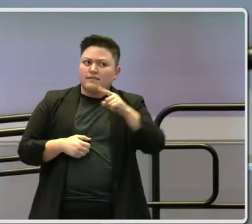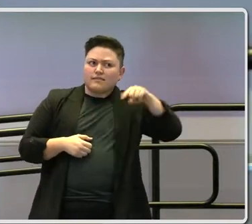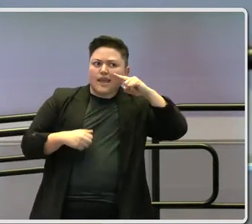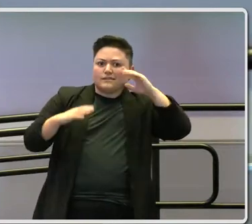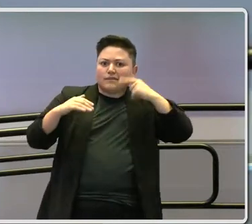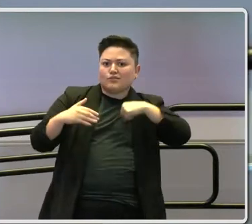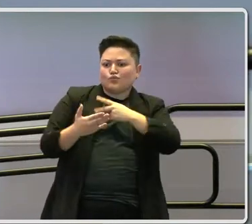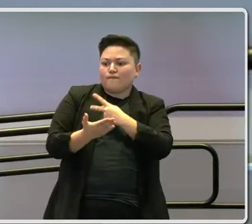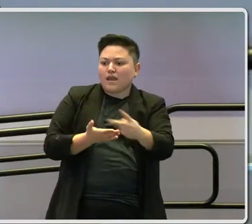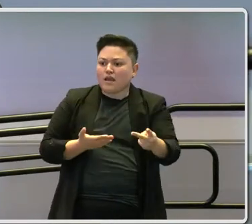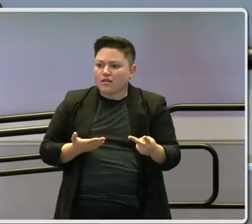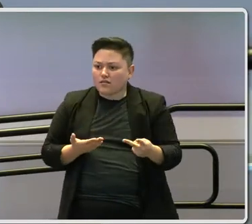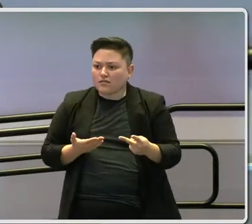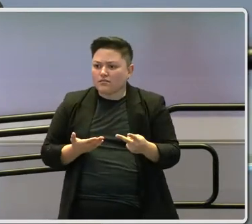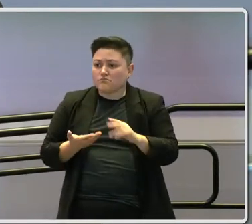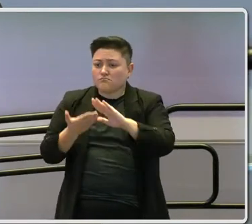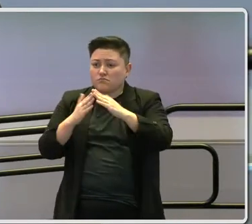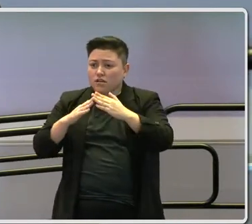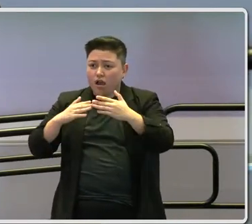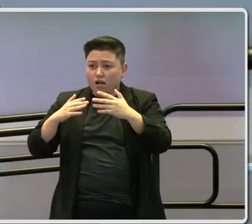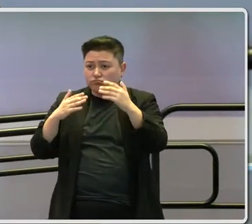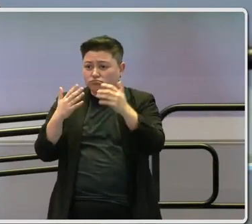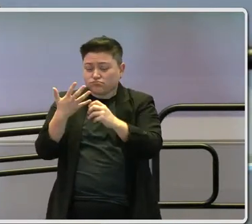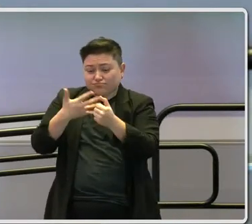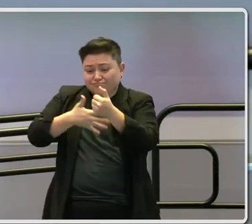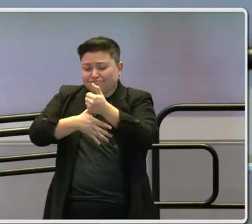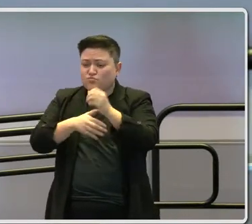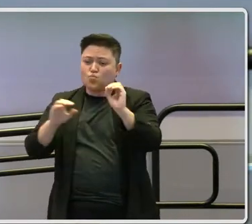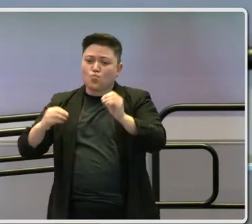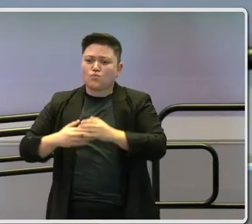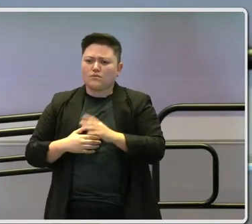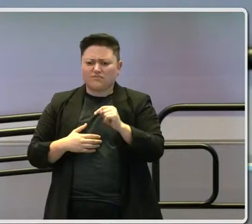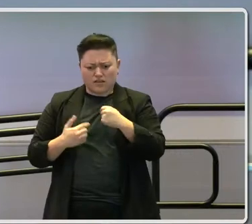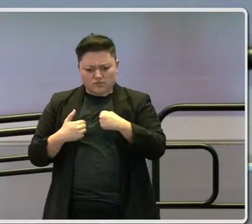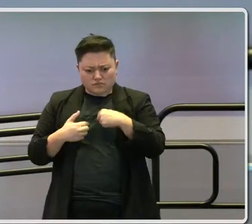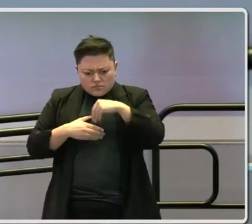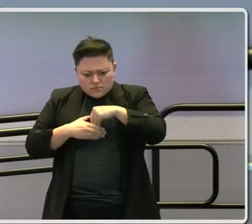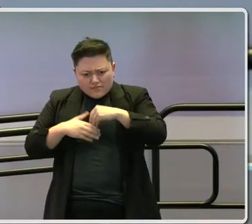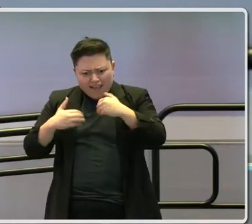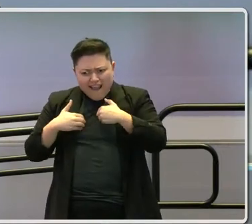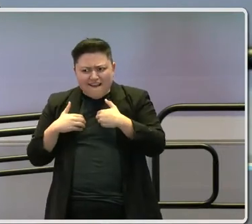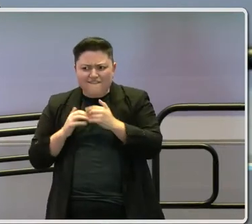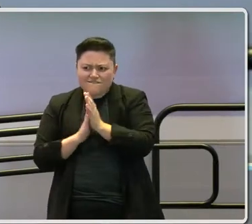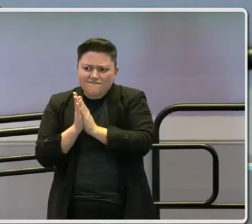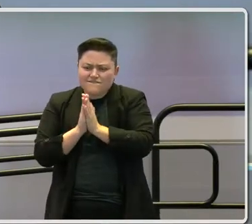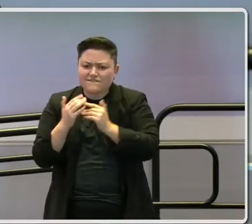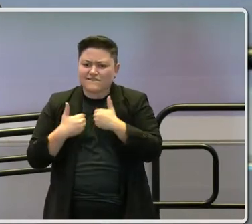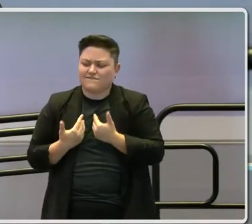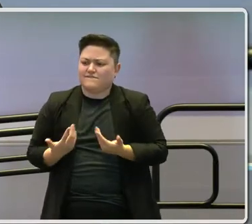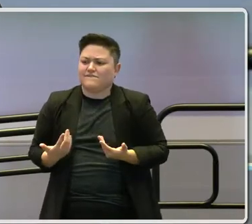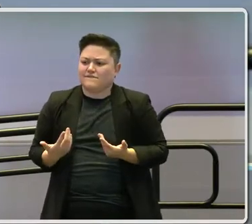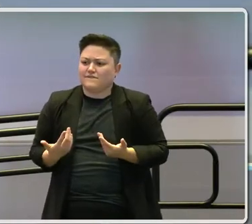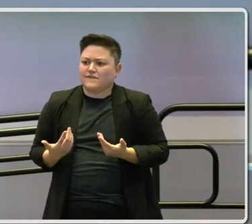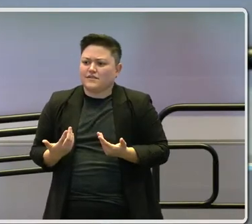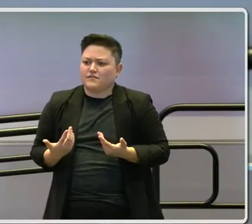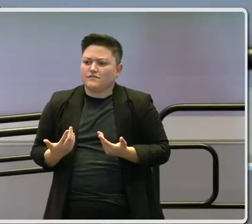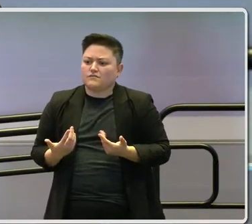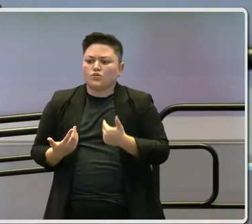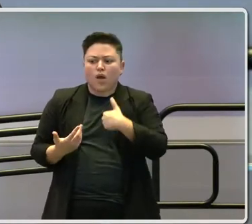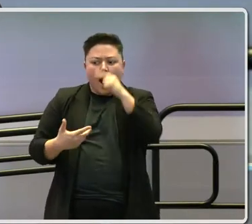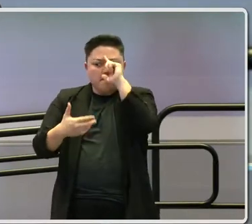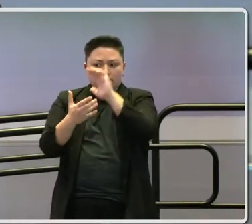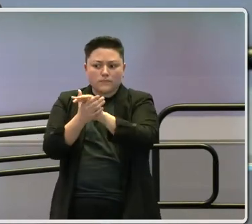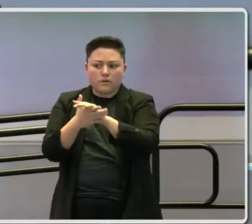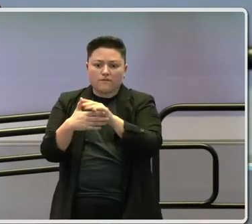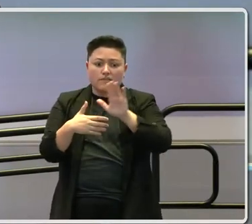us to be anything in life. But we do have what it takes to be something or someone in life." I believe that